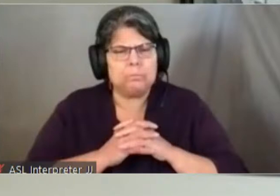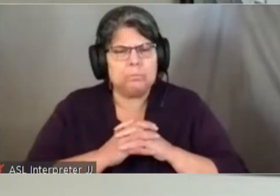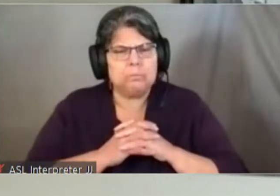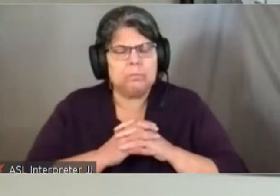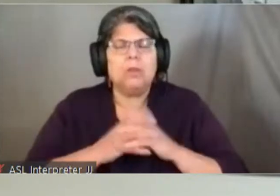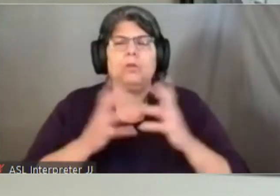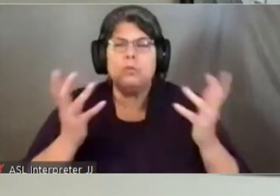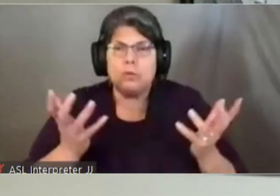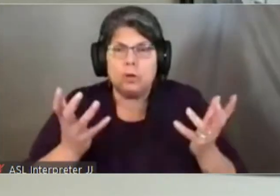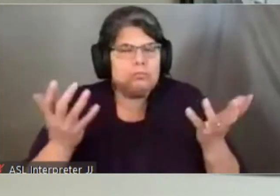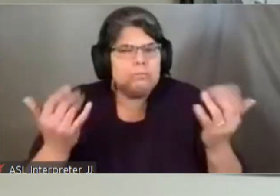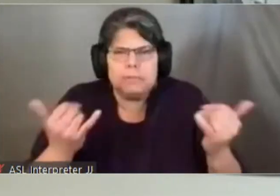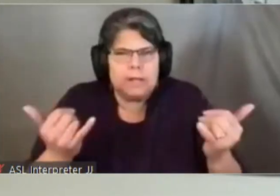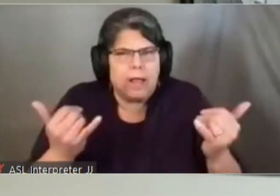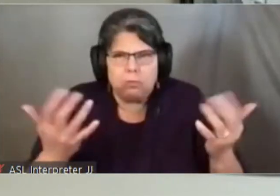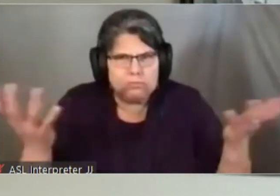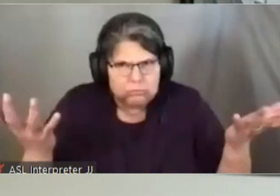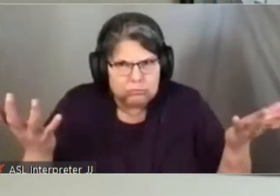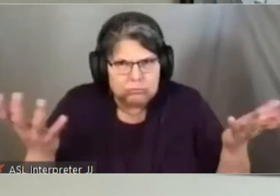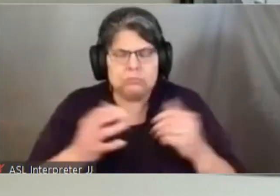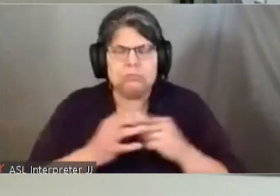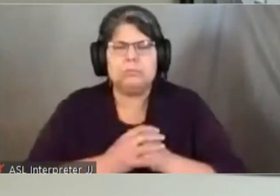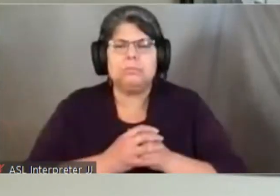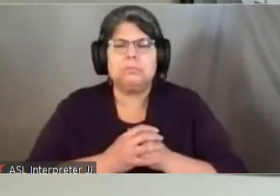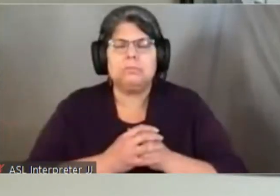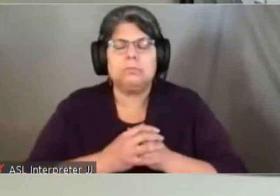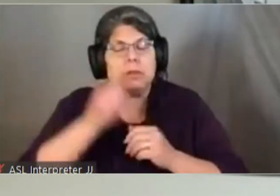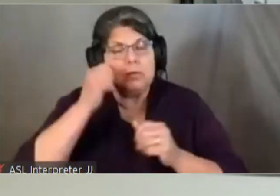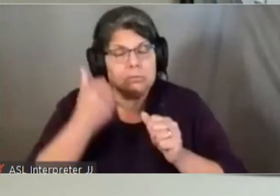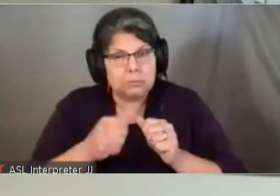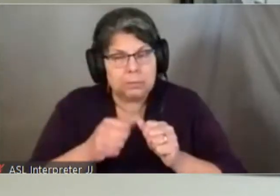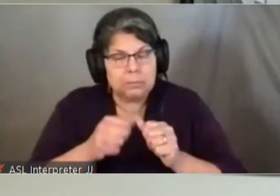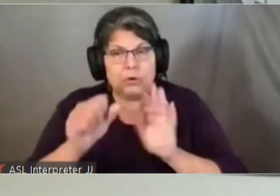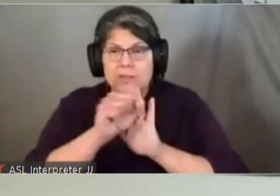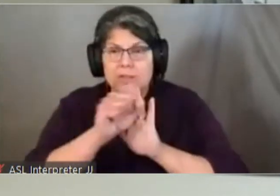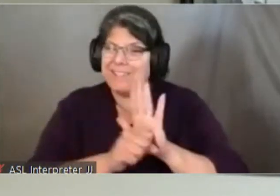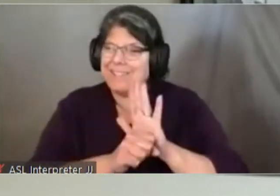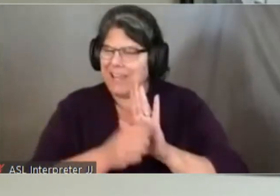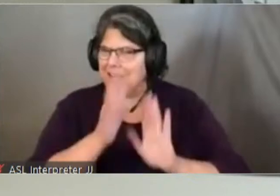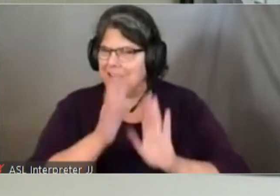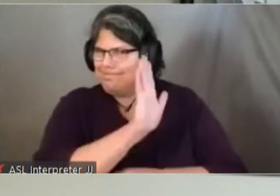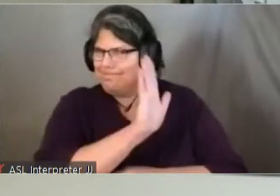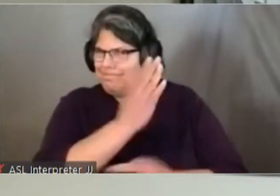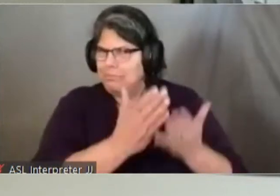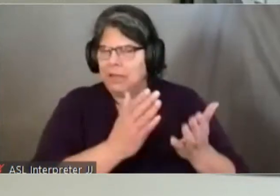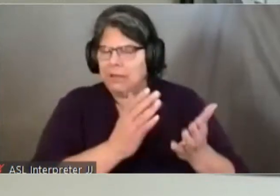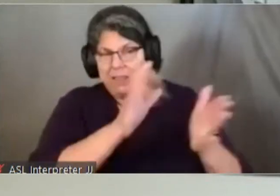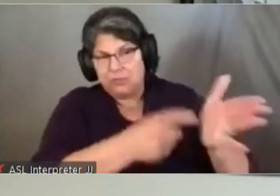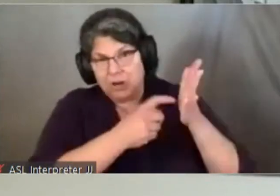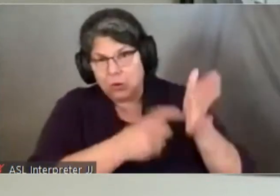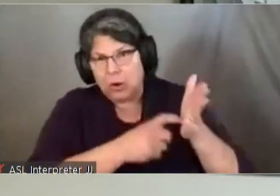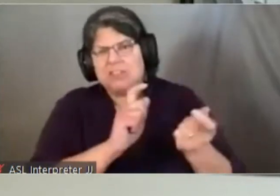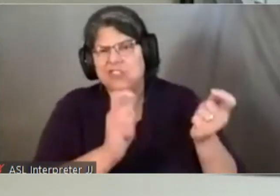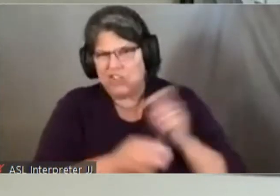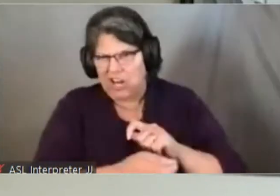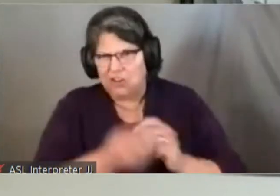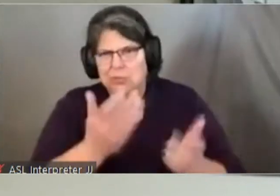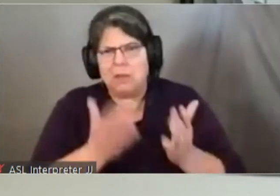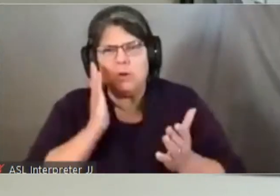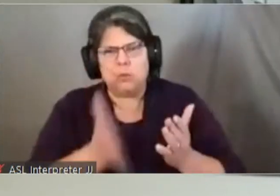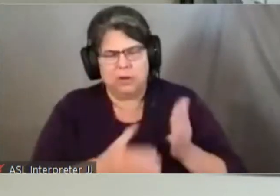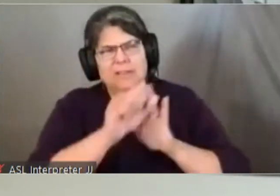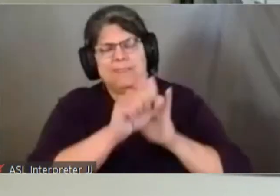So where are we now? Keep in mind that the state may be changing some of their requirements. There's a lot of changes at the state